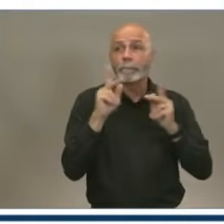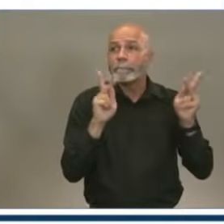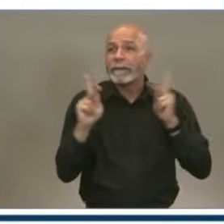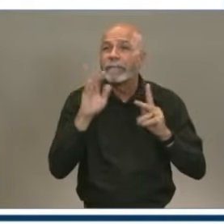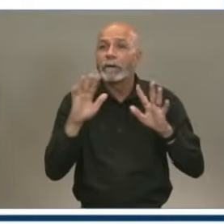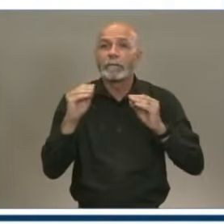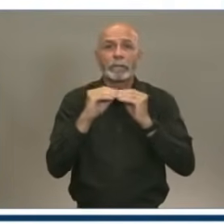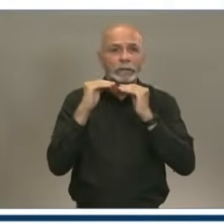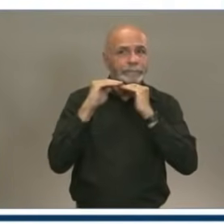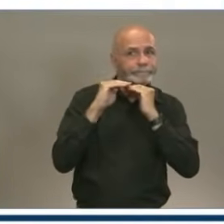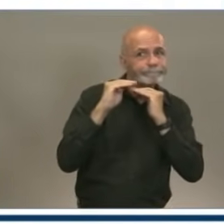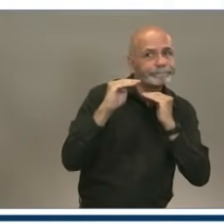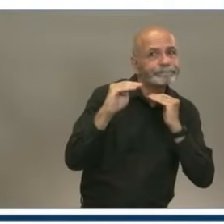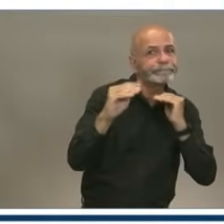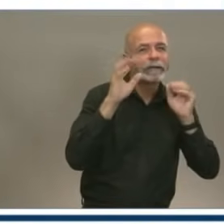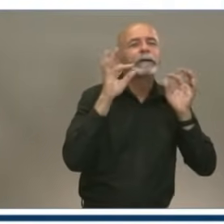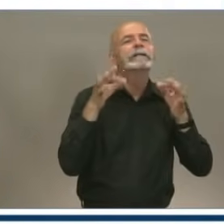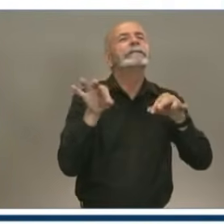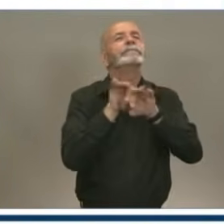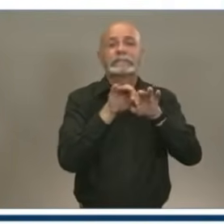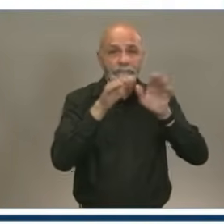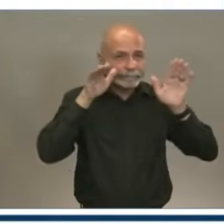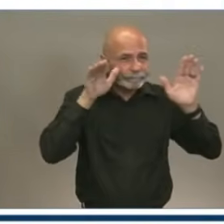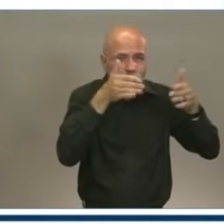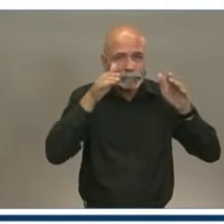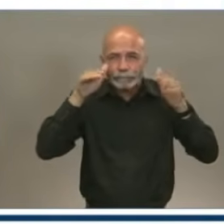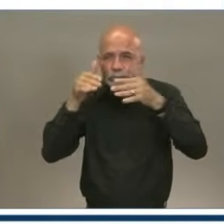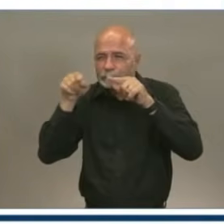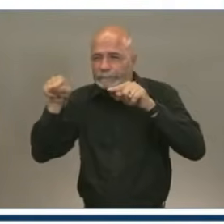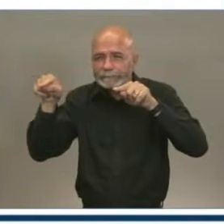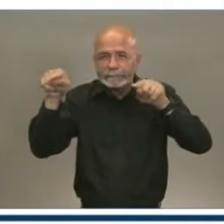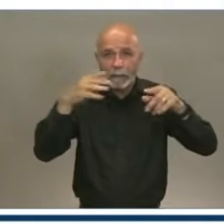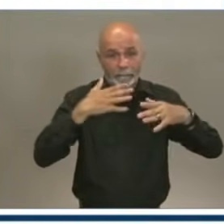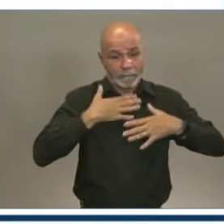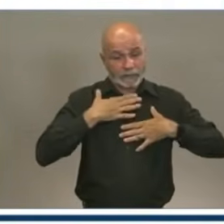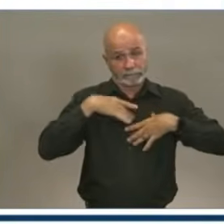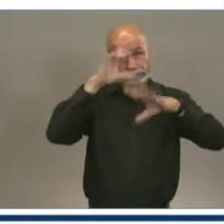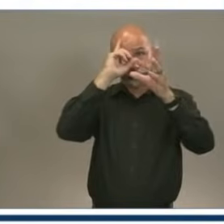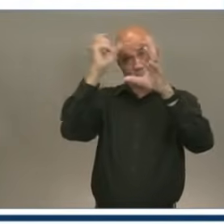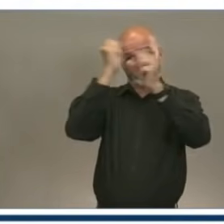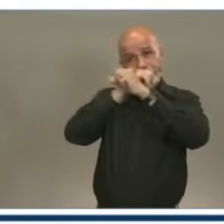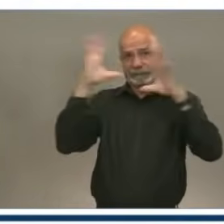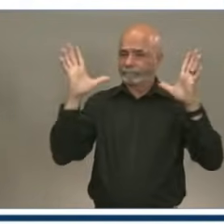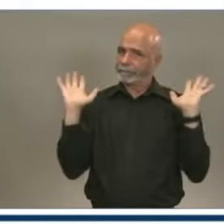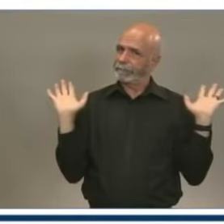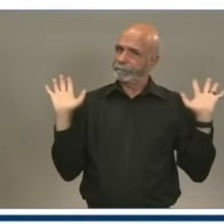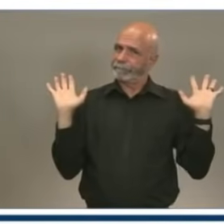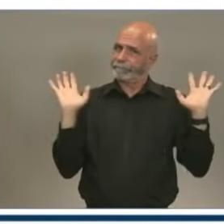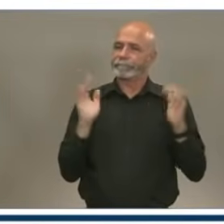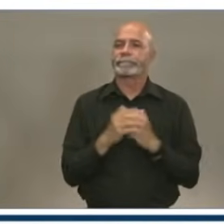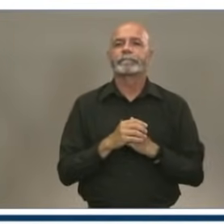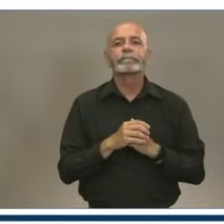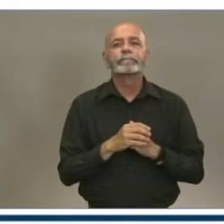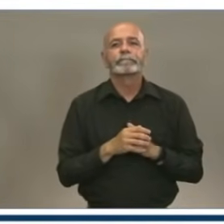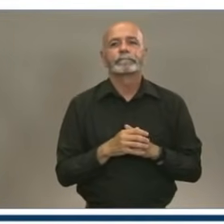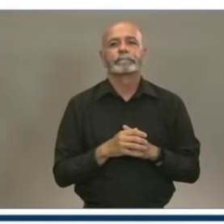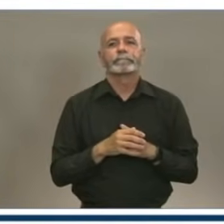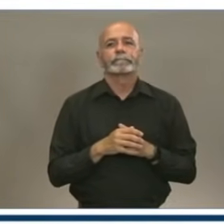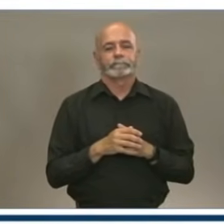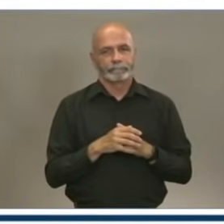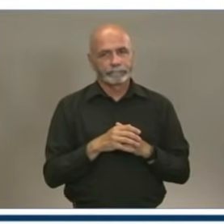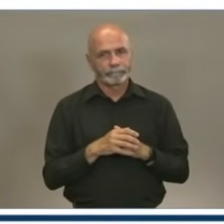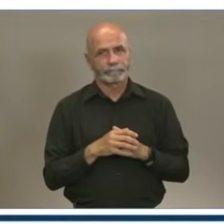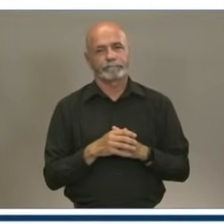in Nova Scotians and make sure that people know my vision and what I stand for. And do you have a follow-up? Yeah, since